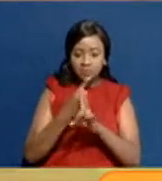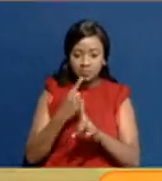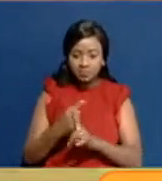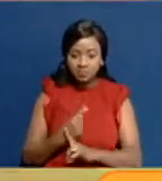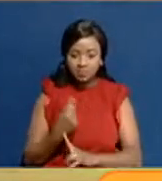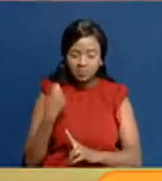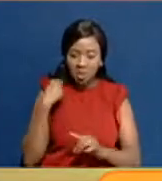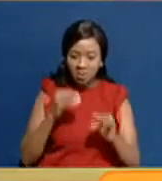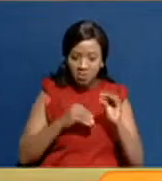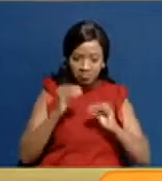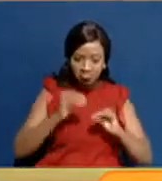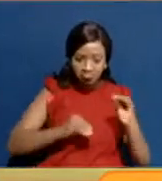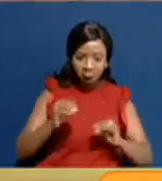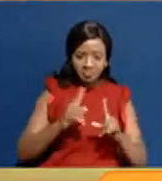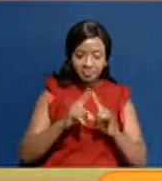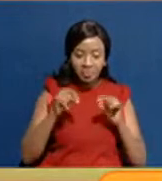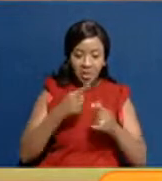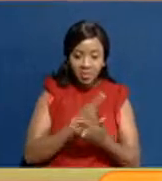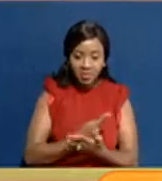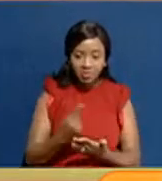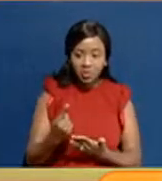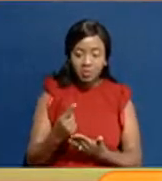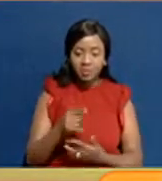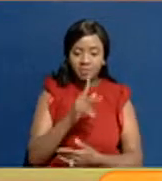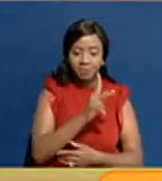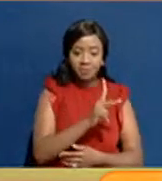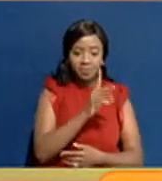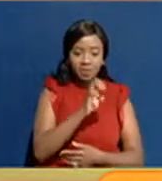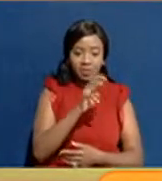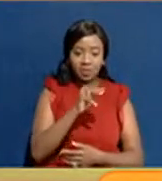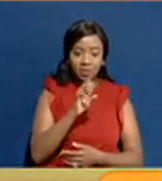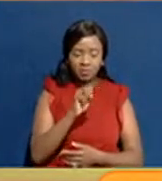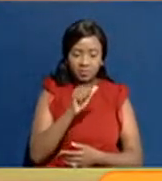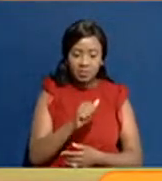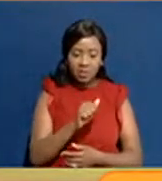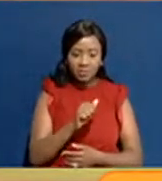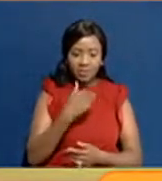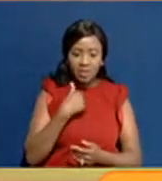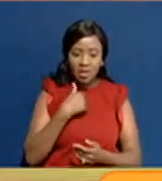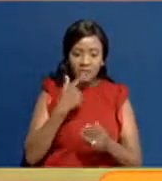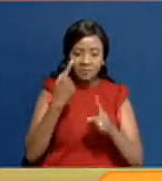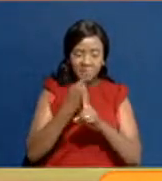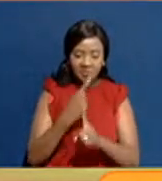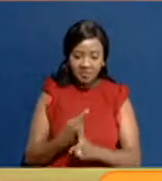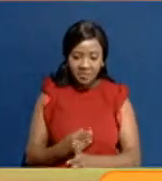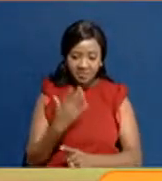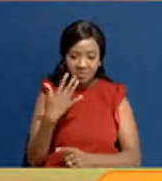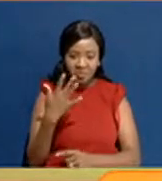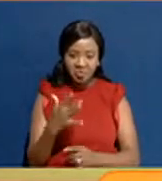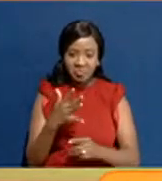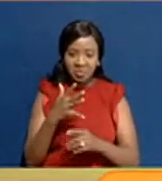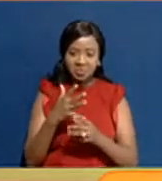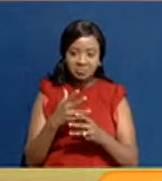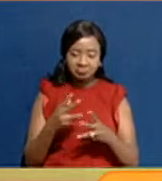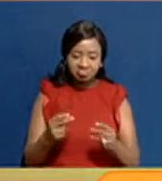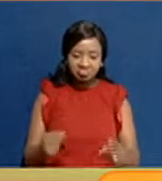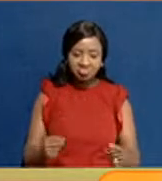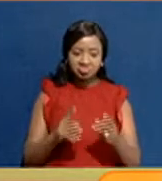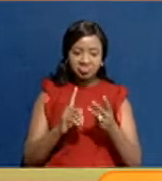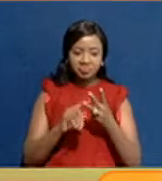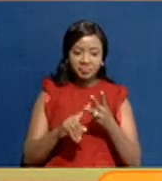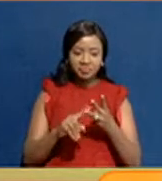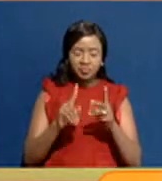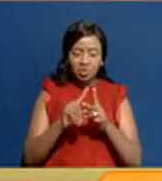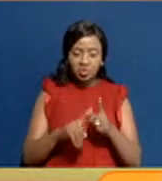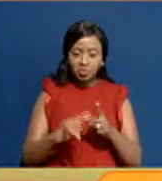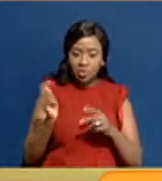cooked. But this week, KEMSA is serving a menu of cooked documents, or more specifically,